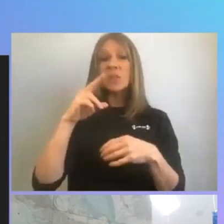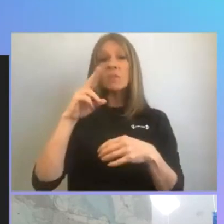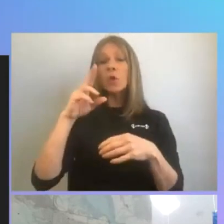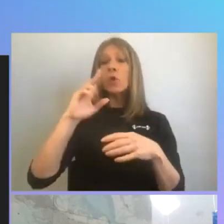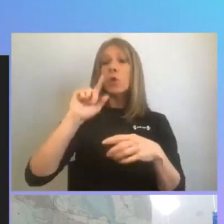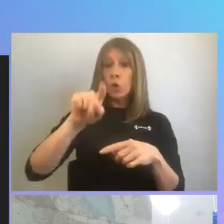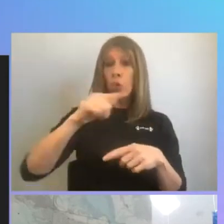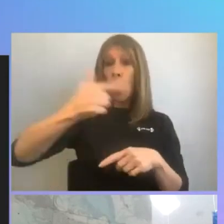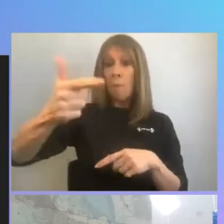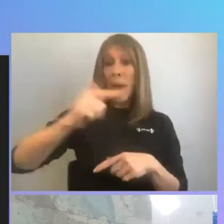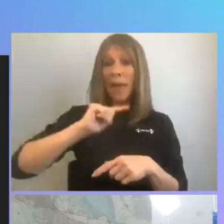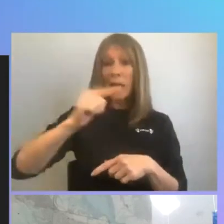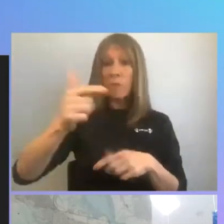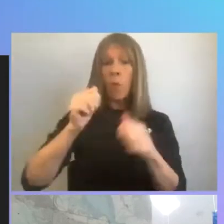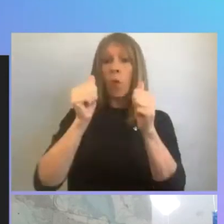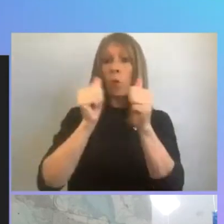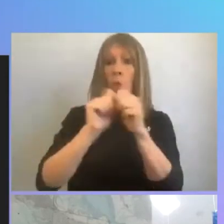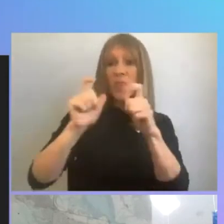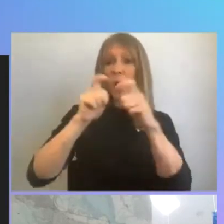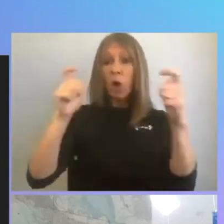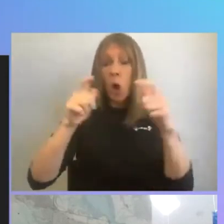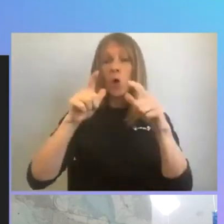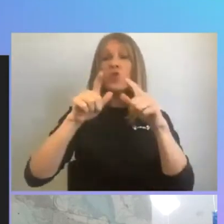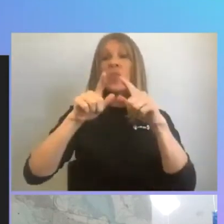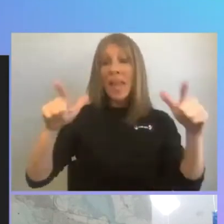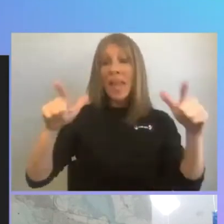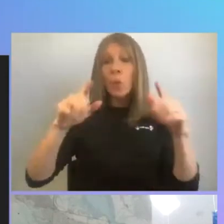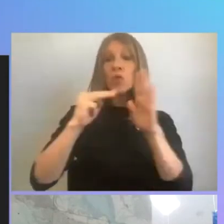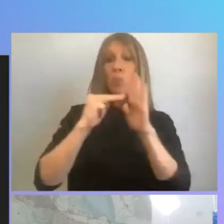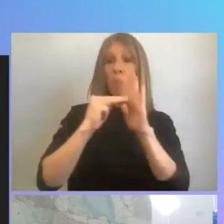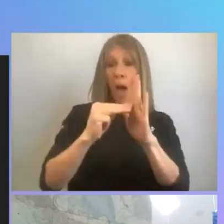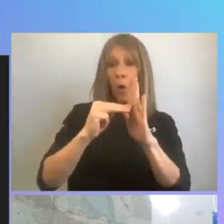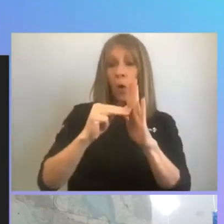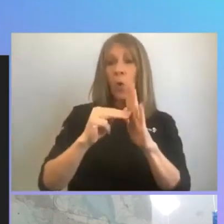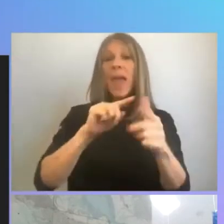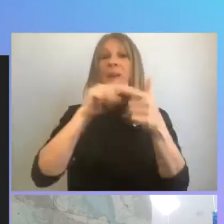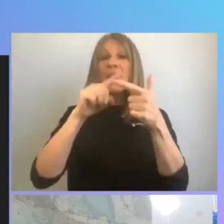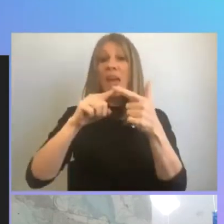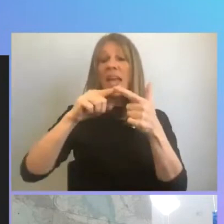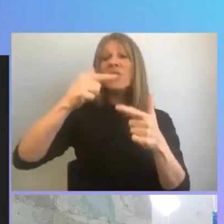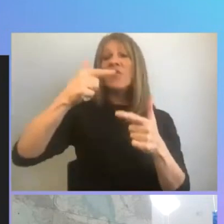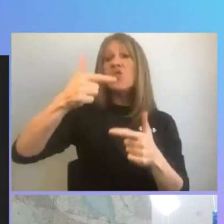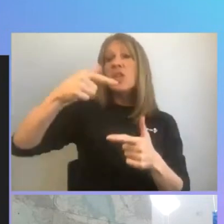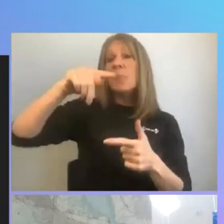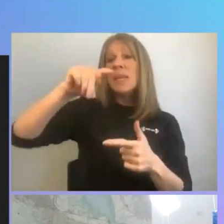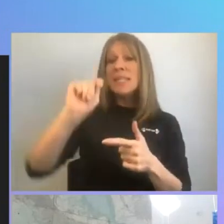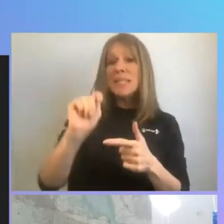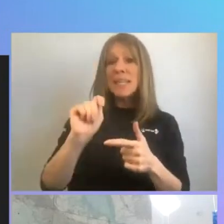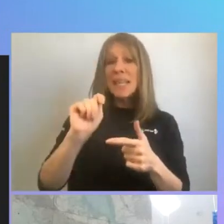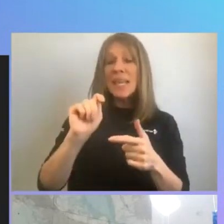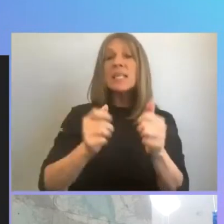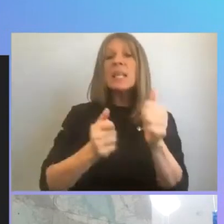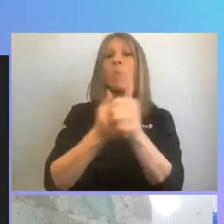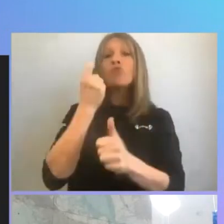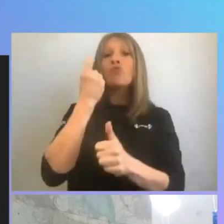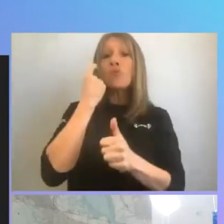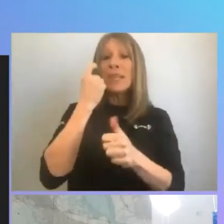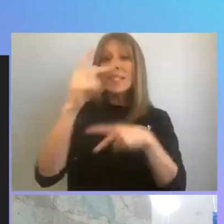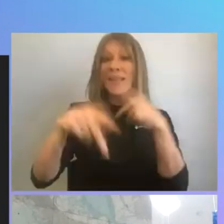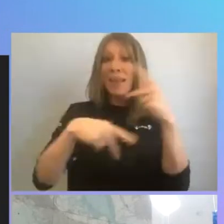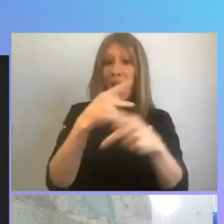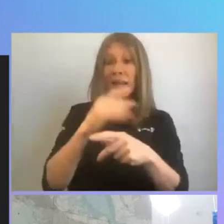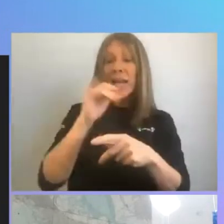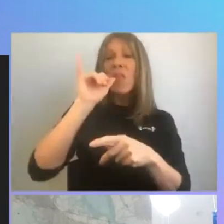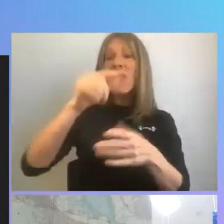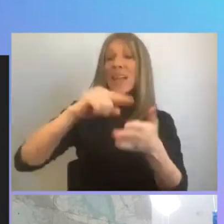forth with the large language model. And then GPT-4 is the most recent version. That's the